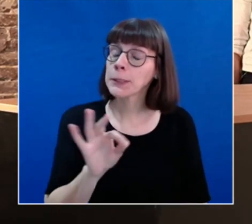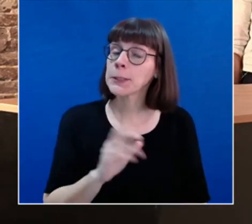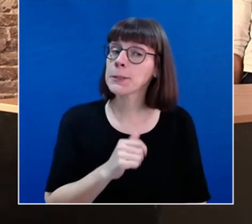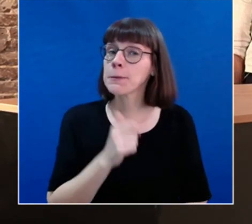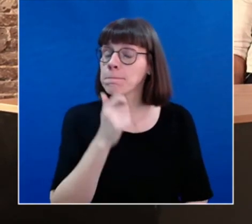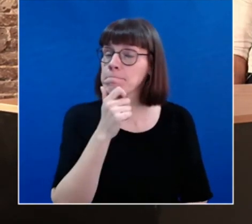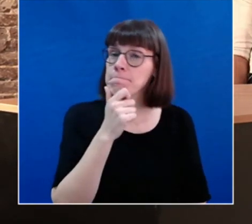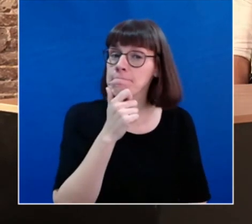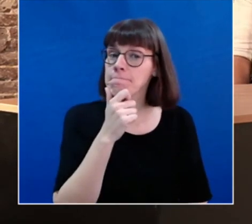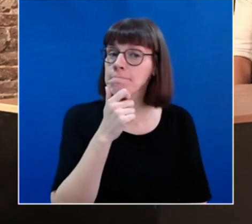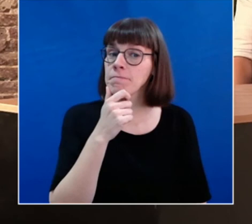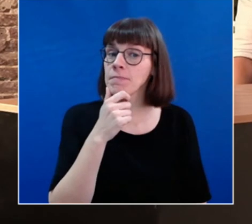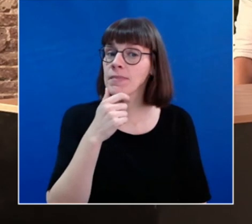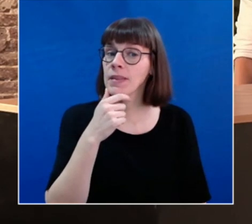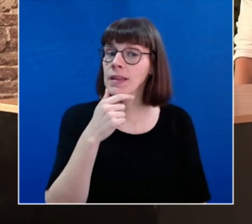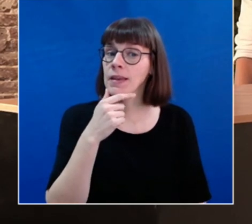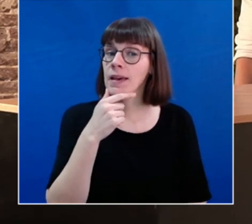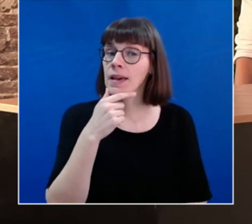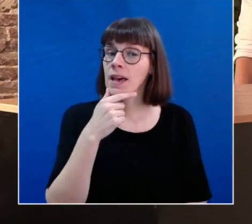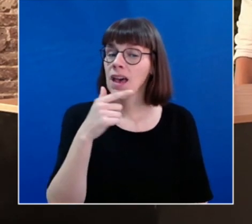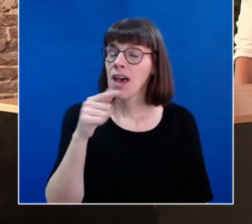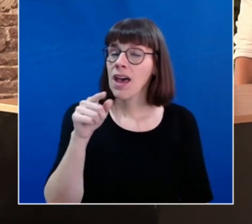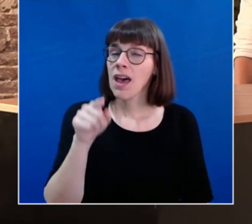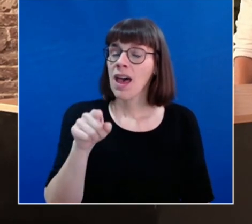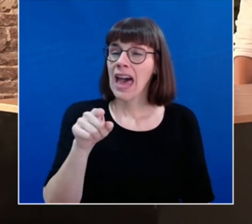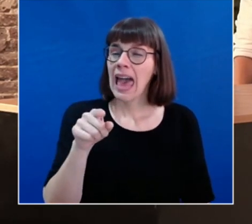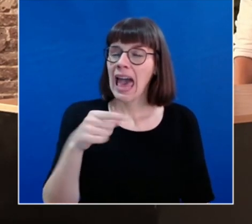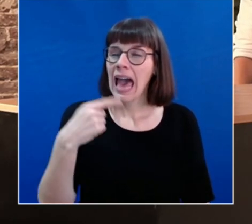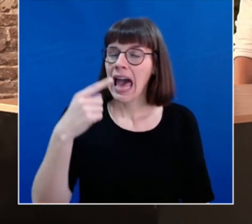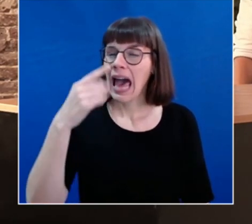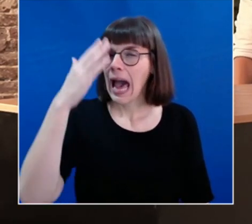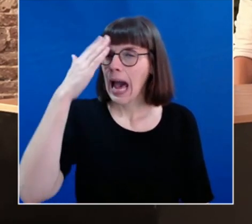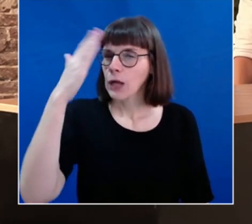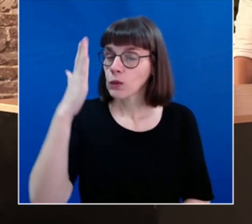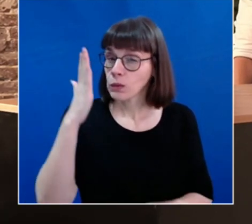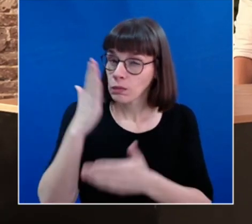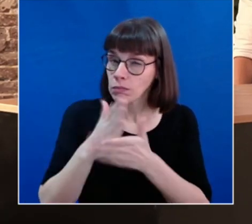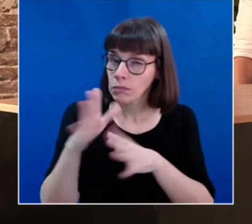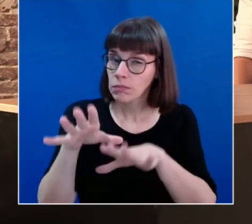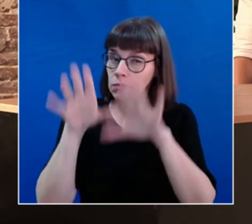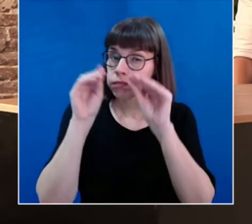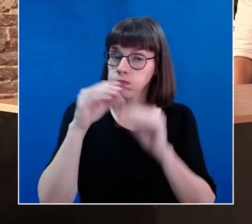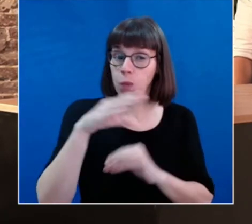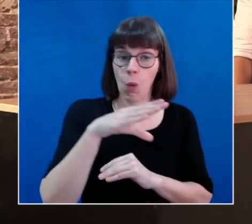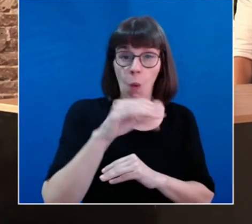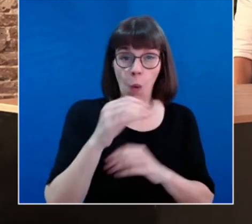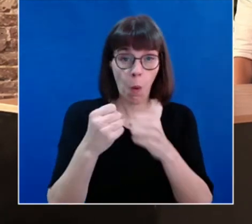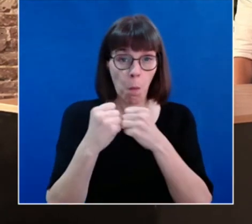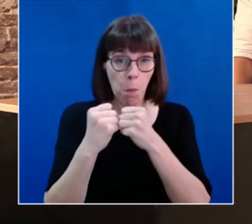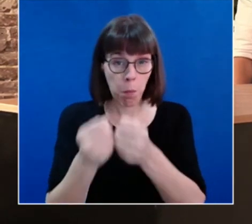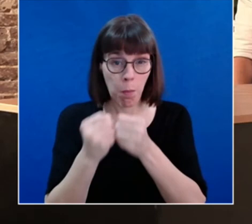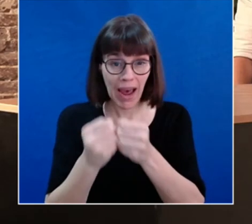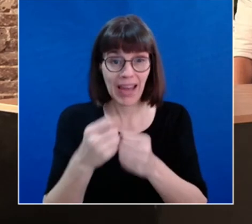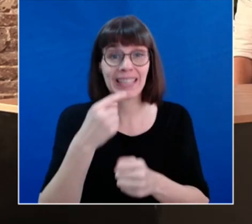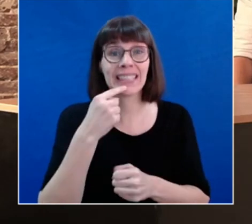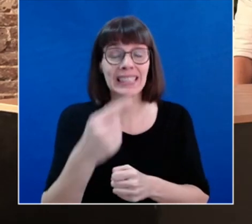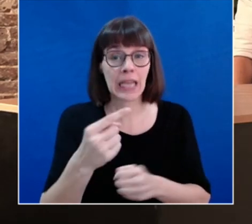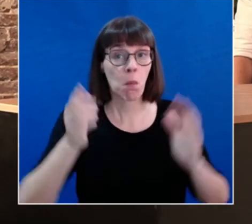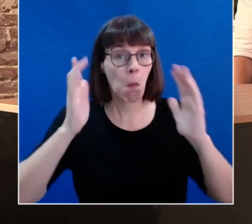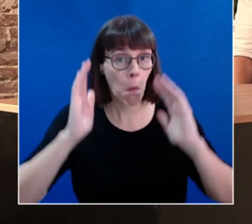I'm not 100% sure if I understand the question as, is Copilot telling you that you should include